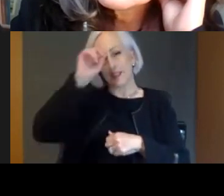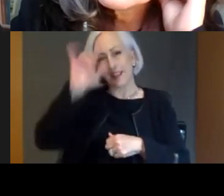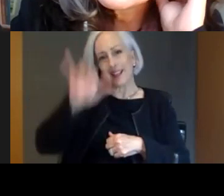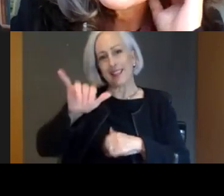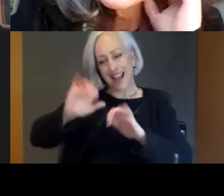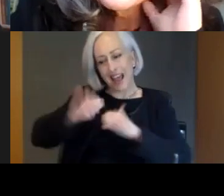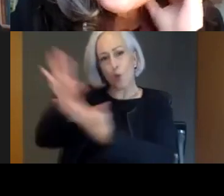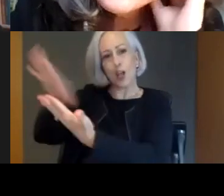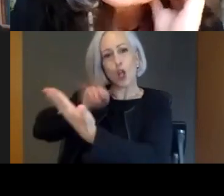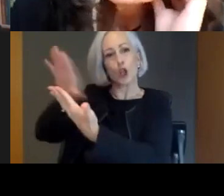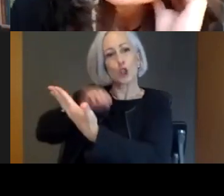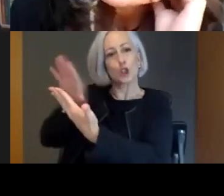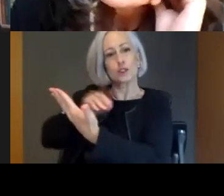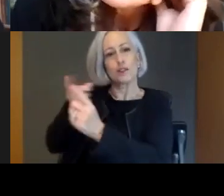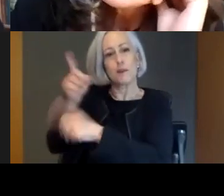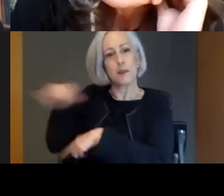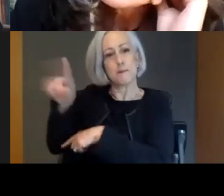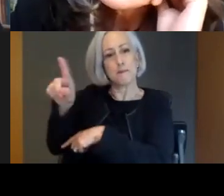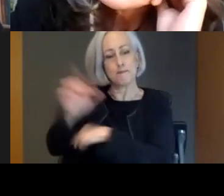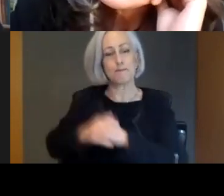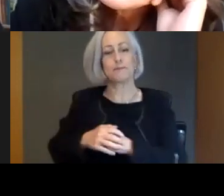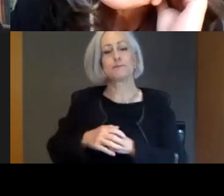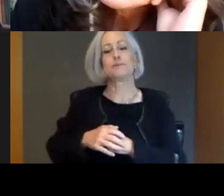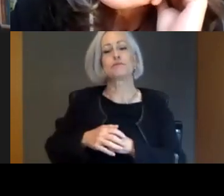from them. Just like we've gone